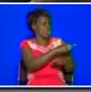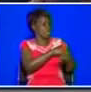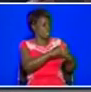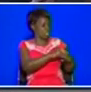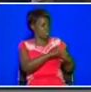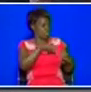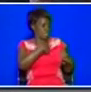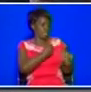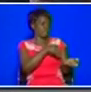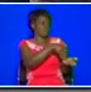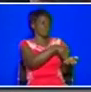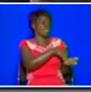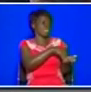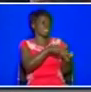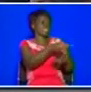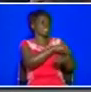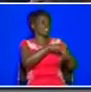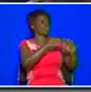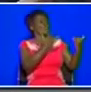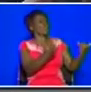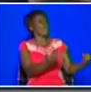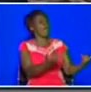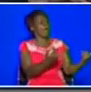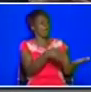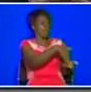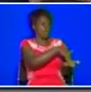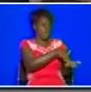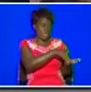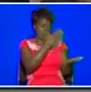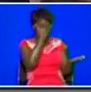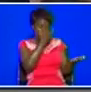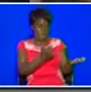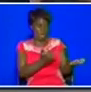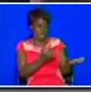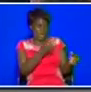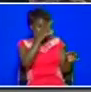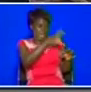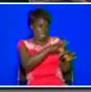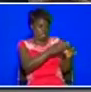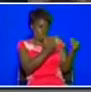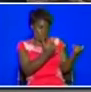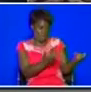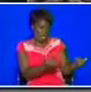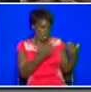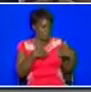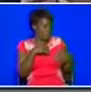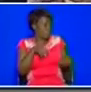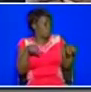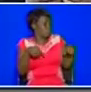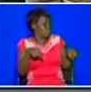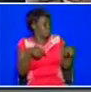a fragile nation. Okay? We are a fragile nation because we are going into elections now and people are